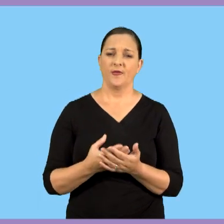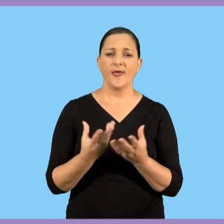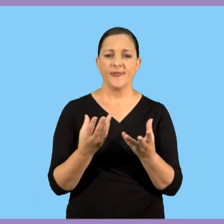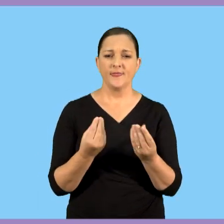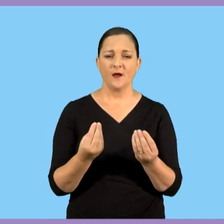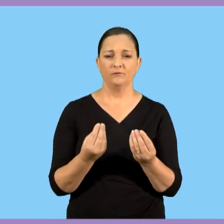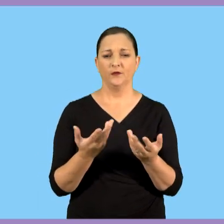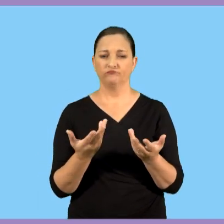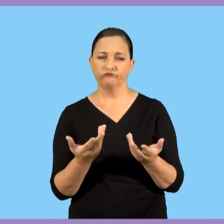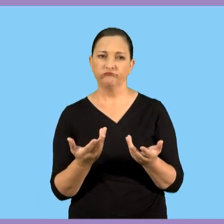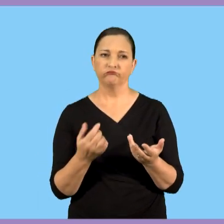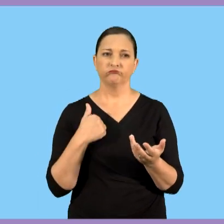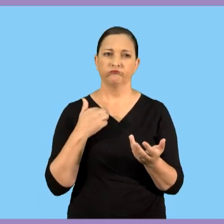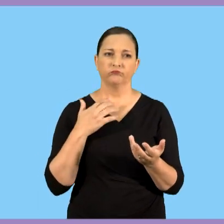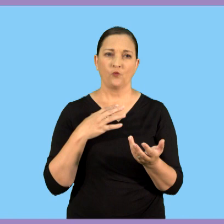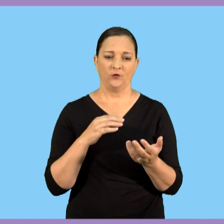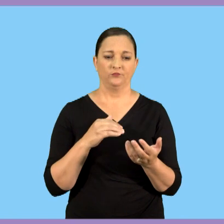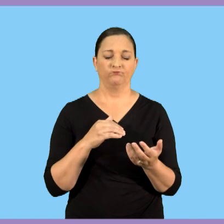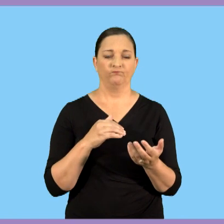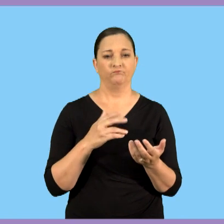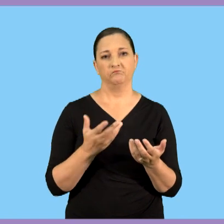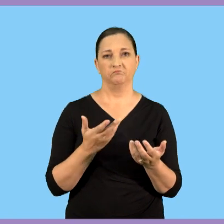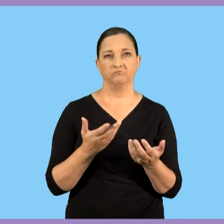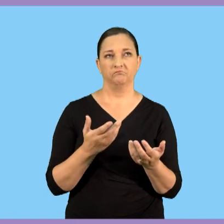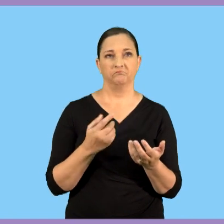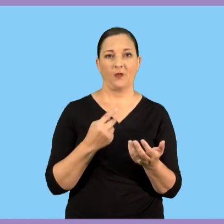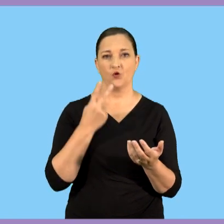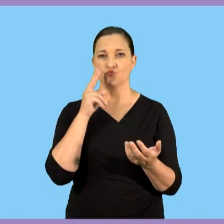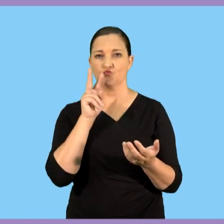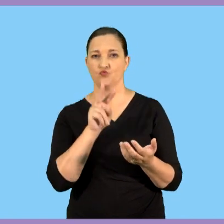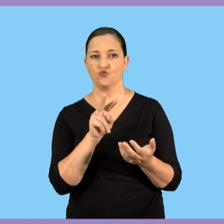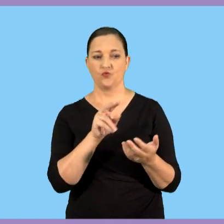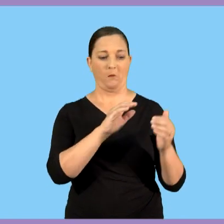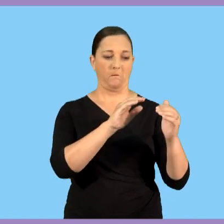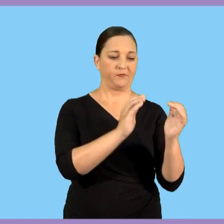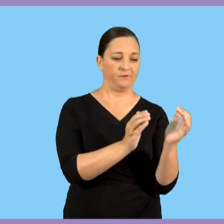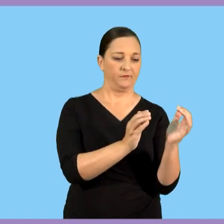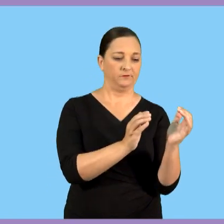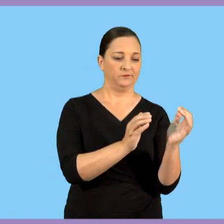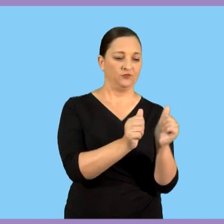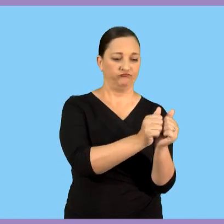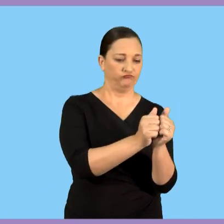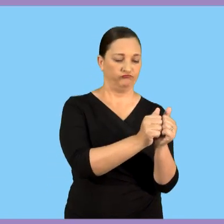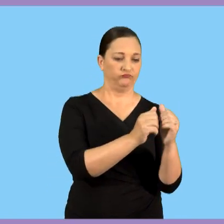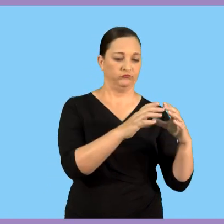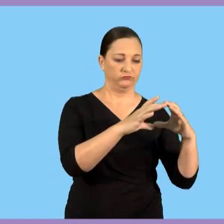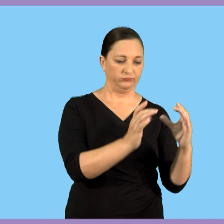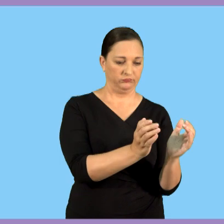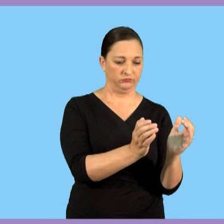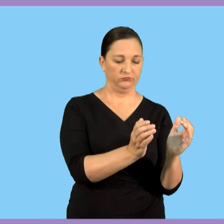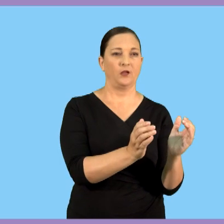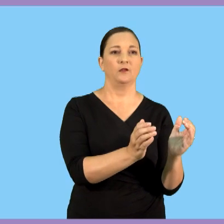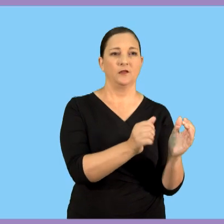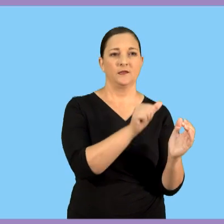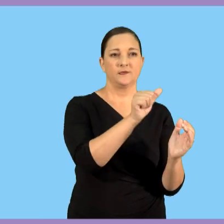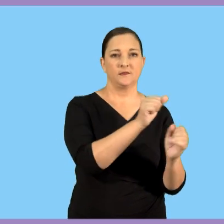associate with. So if I am going to associate perhaps the 6 with the 2, that is